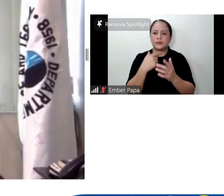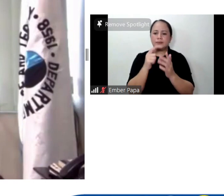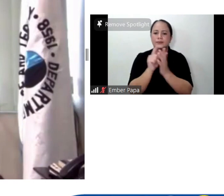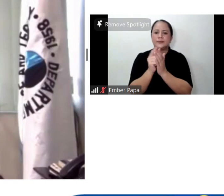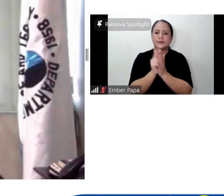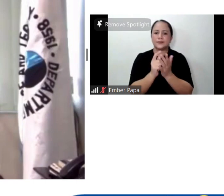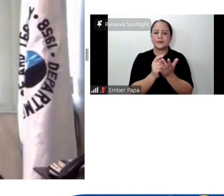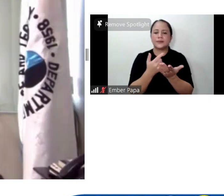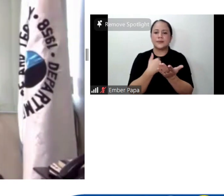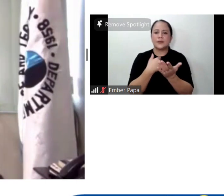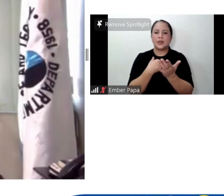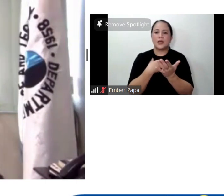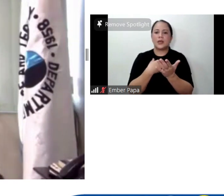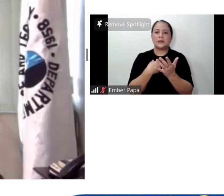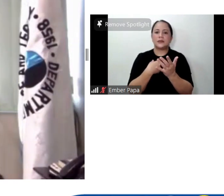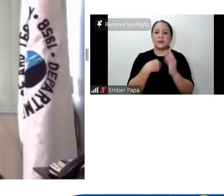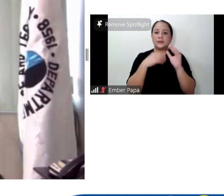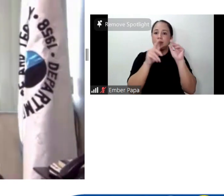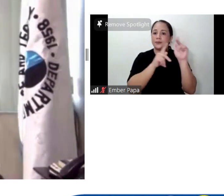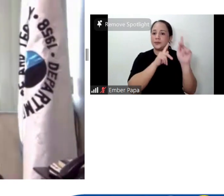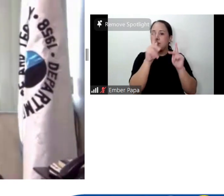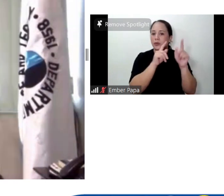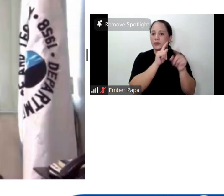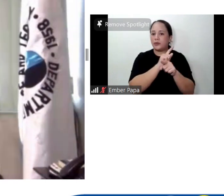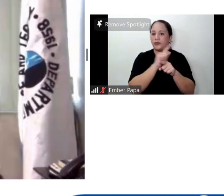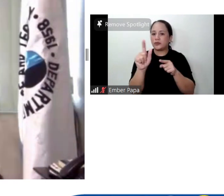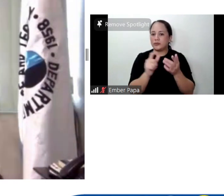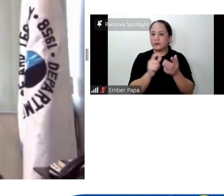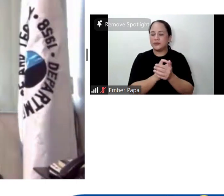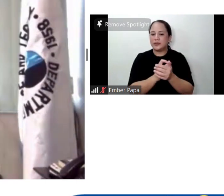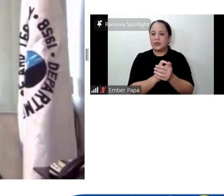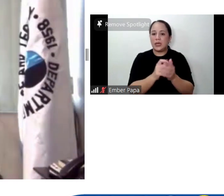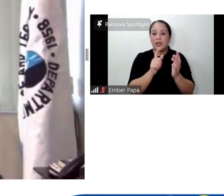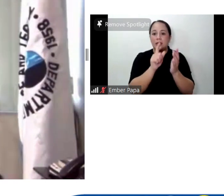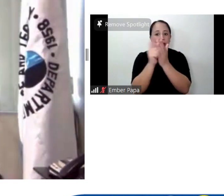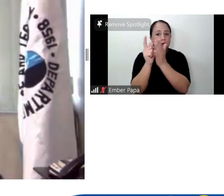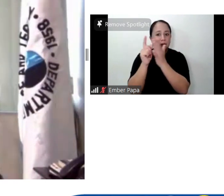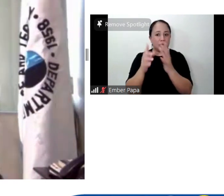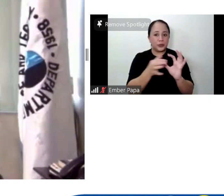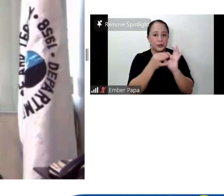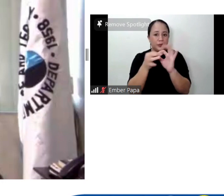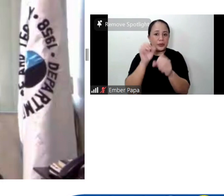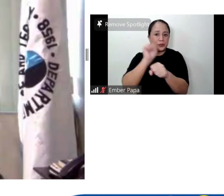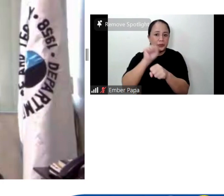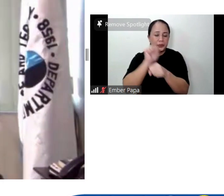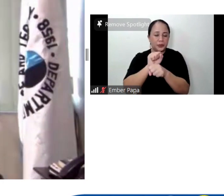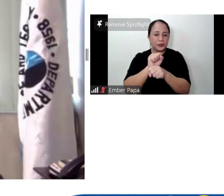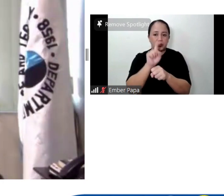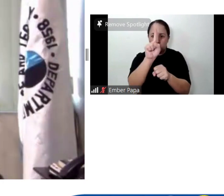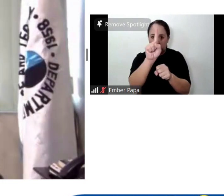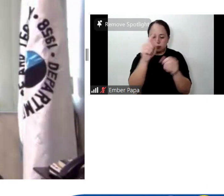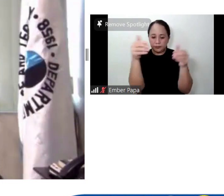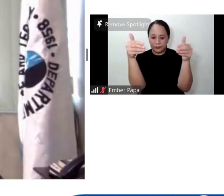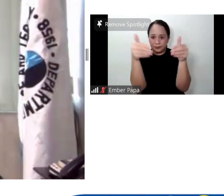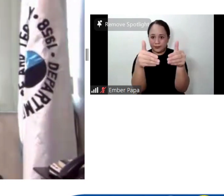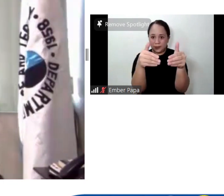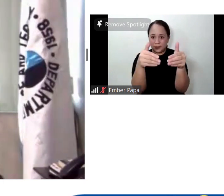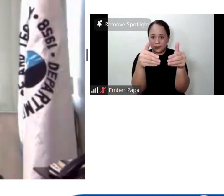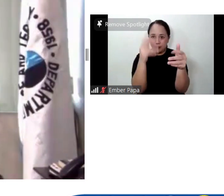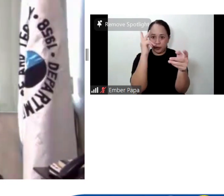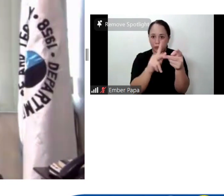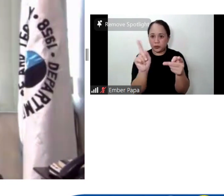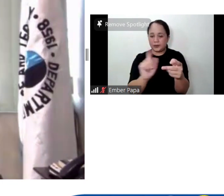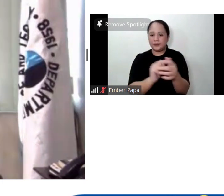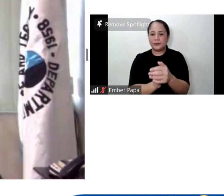librarianship is a people's profession. All library-related jobs have one central purpose: to help